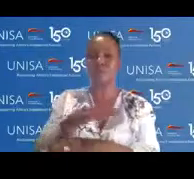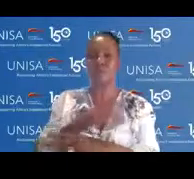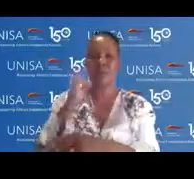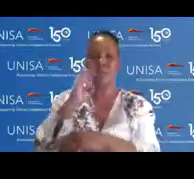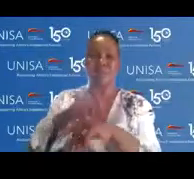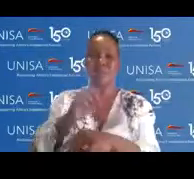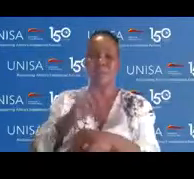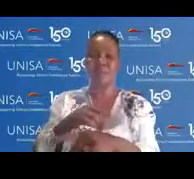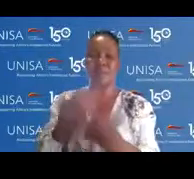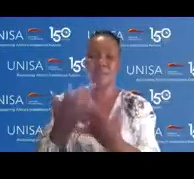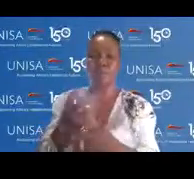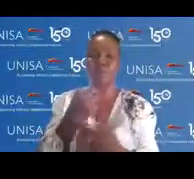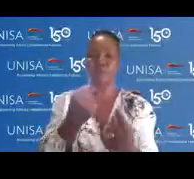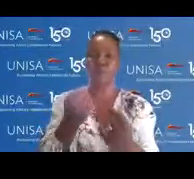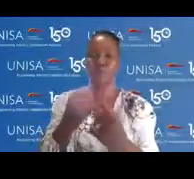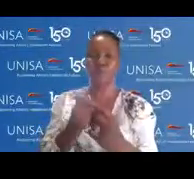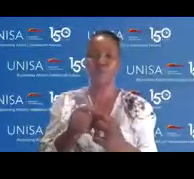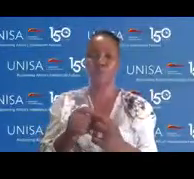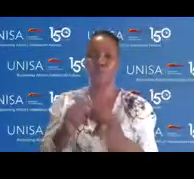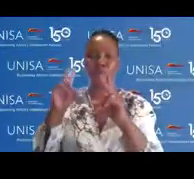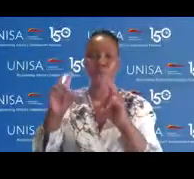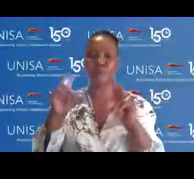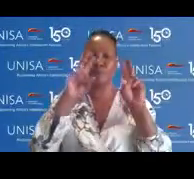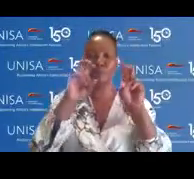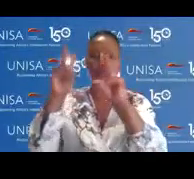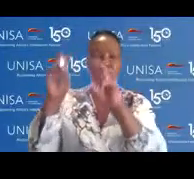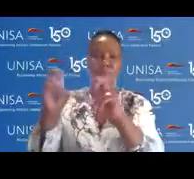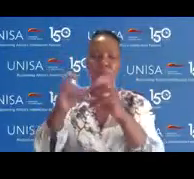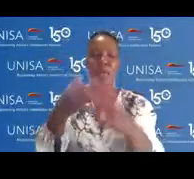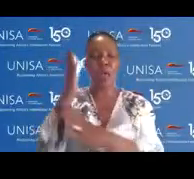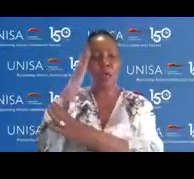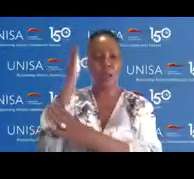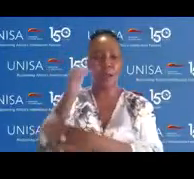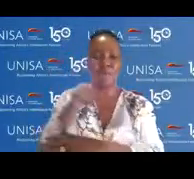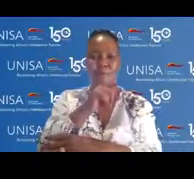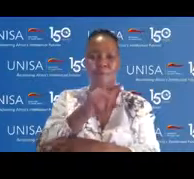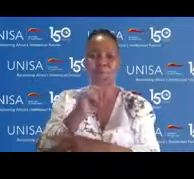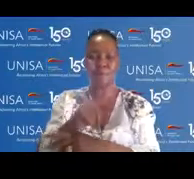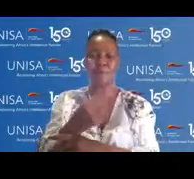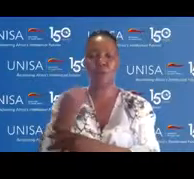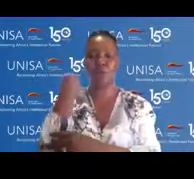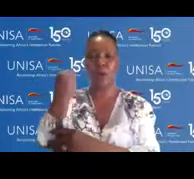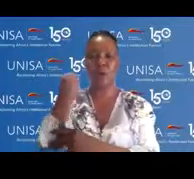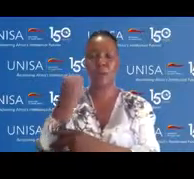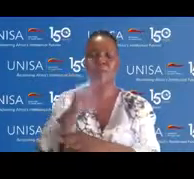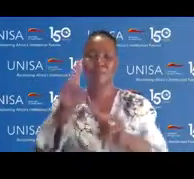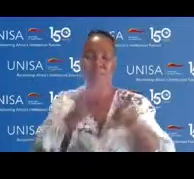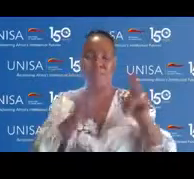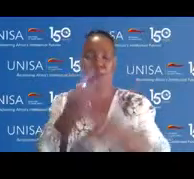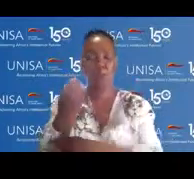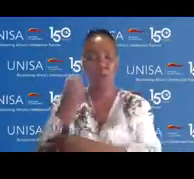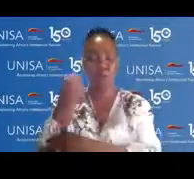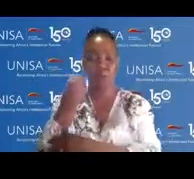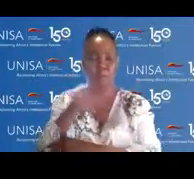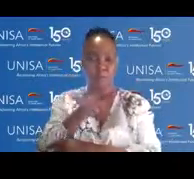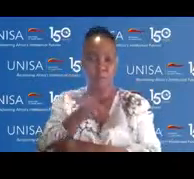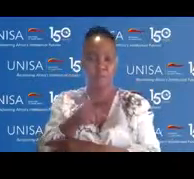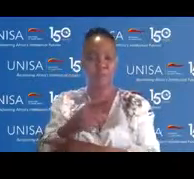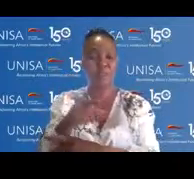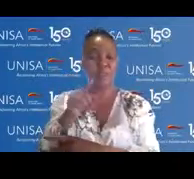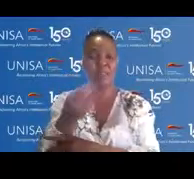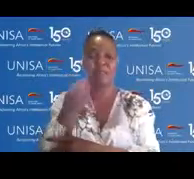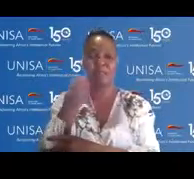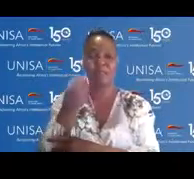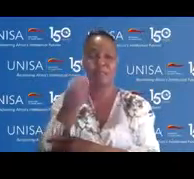bit. I know with WhatsApp, guys, you must actually check out WhatsApp. That one eats tons